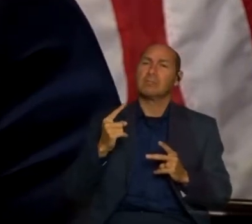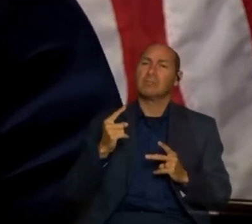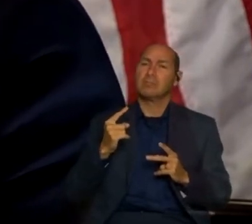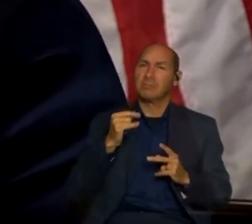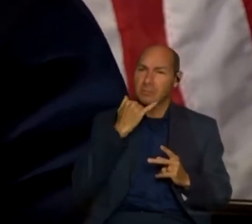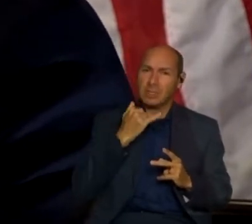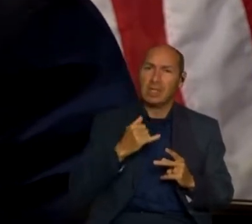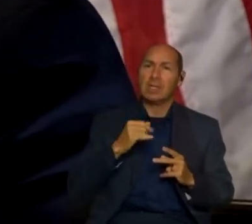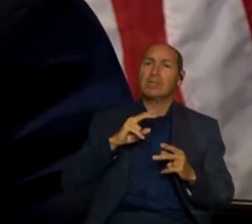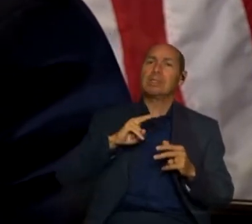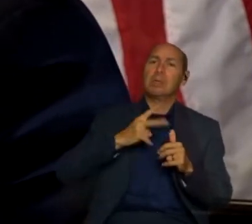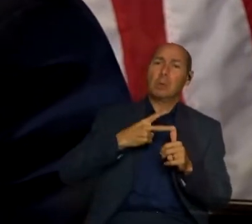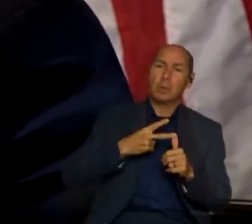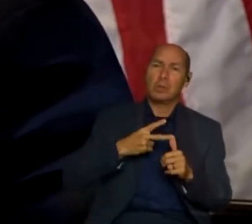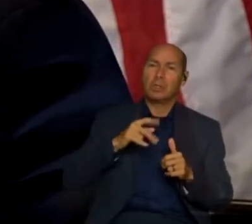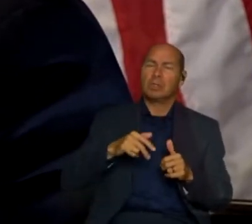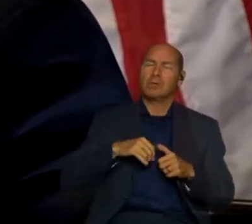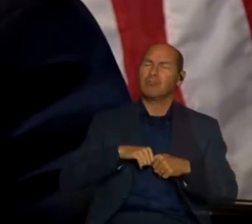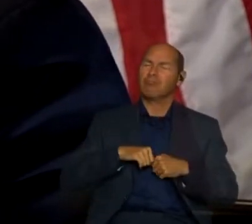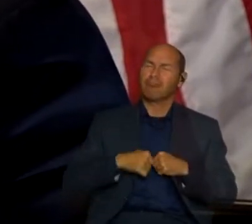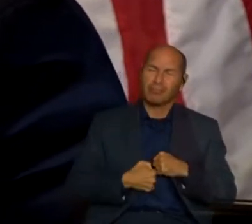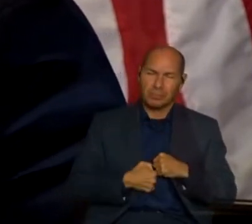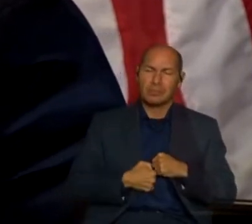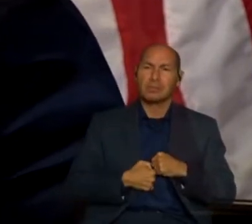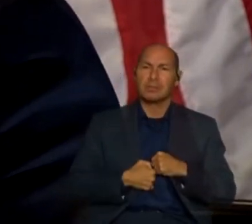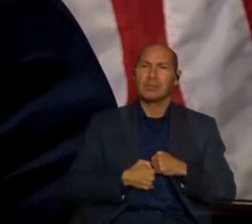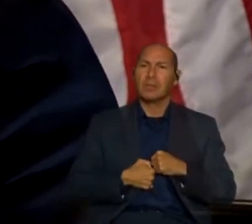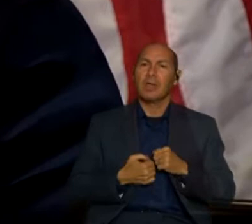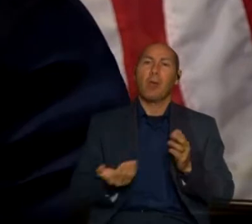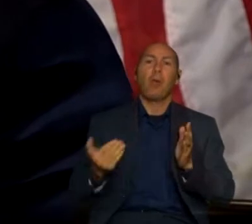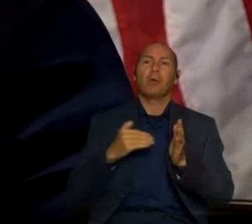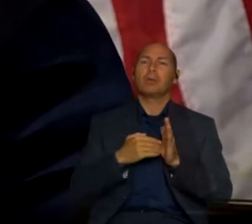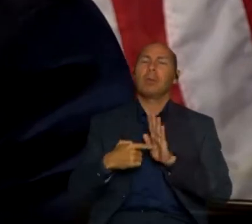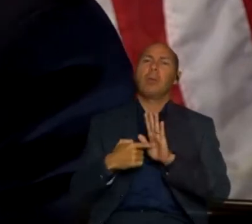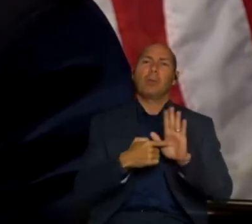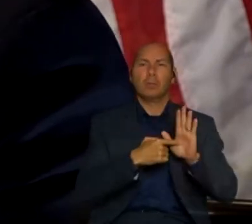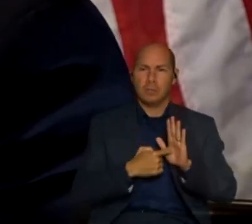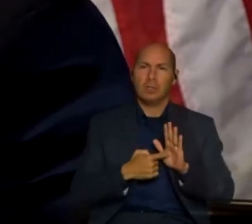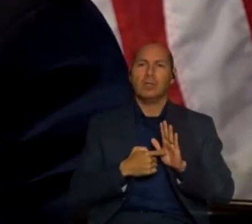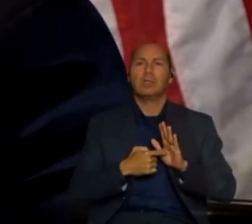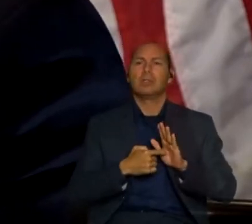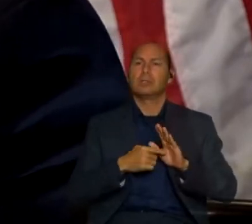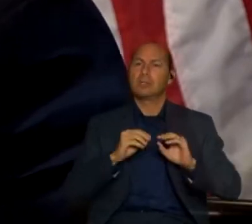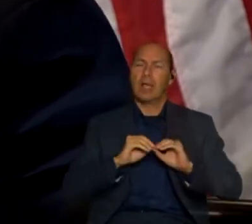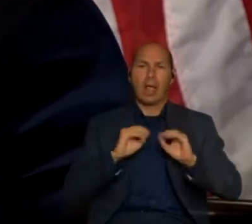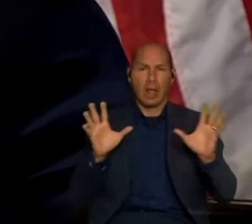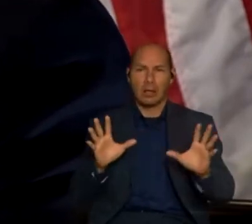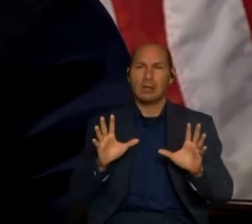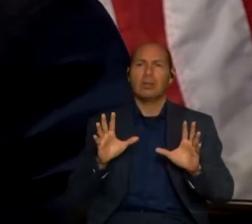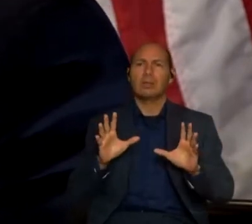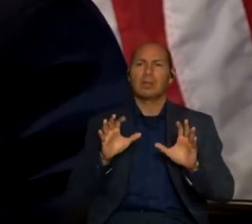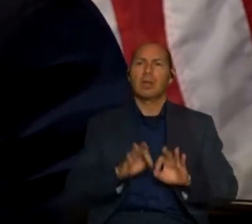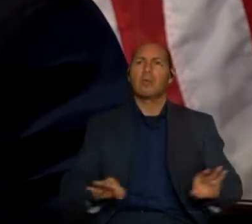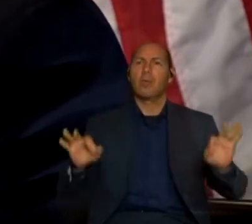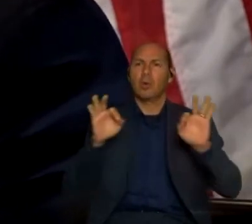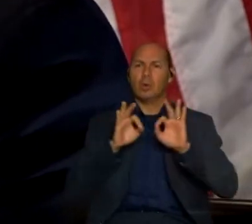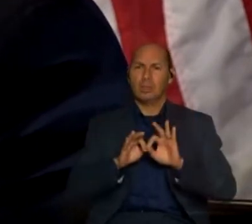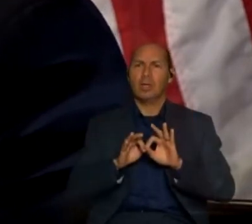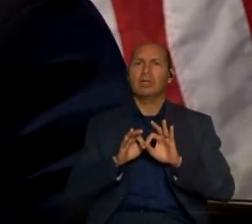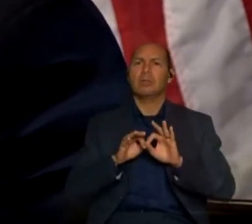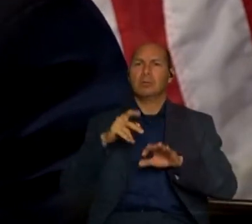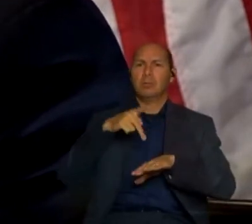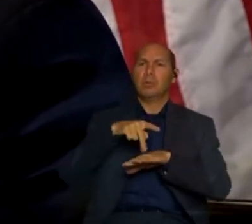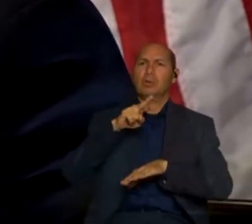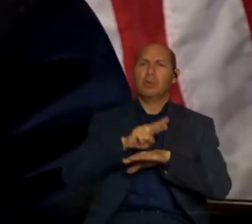it's heartbreaking, needless to say, and once again illustrates just how important it is to complete the transformation of